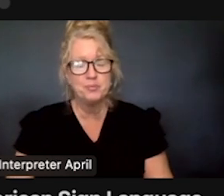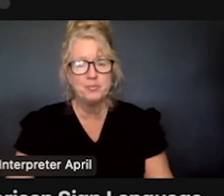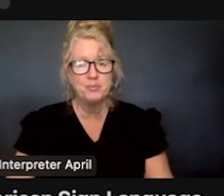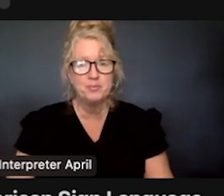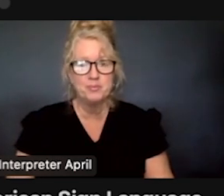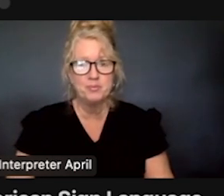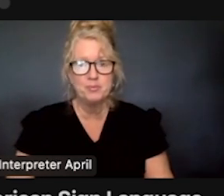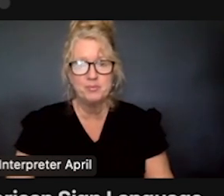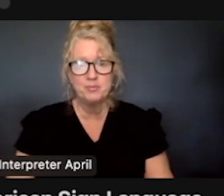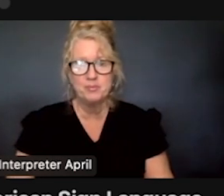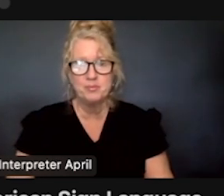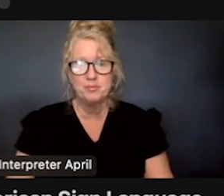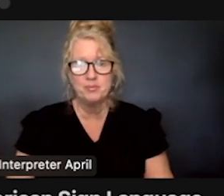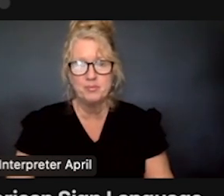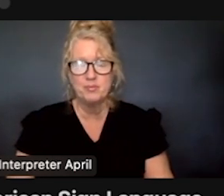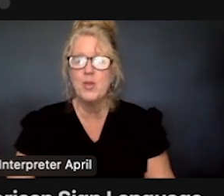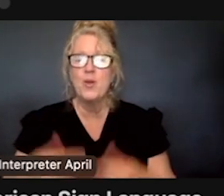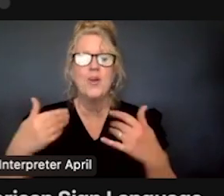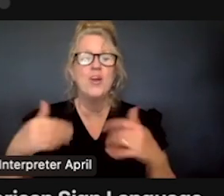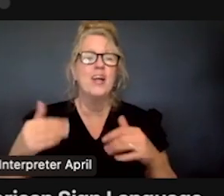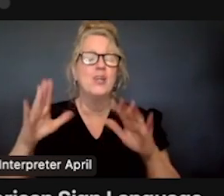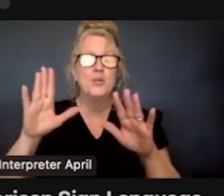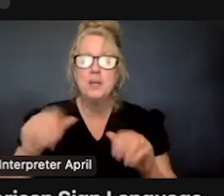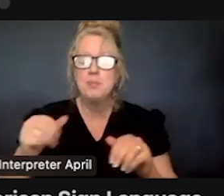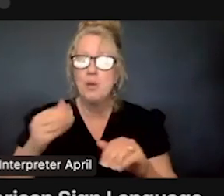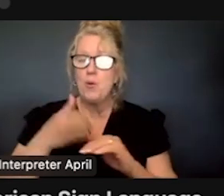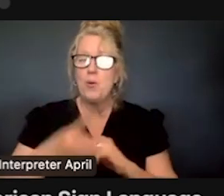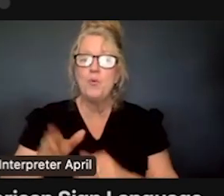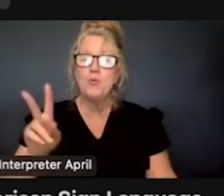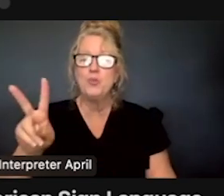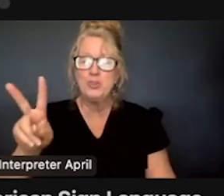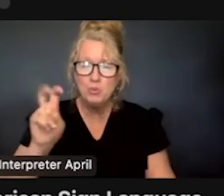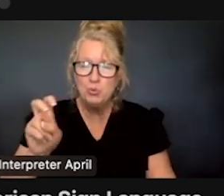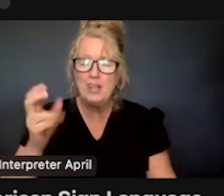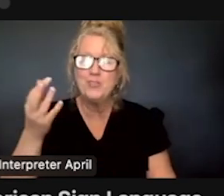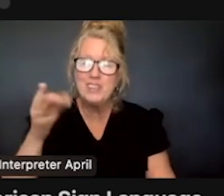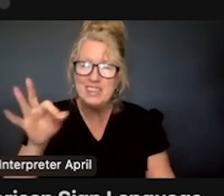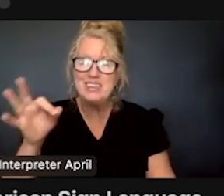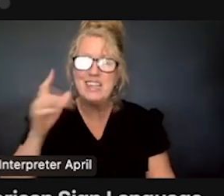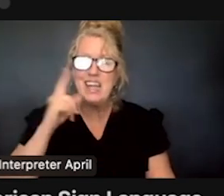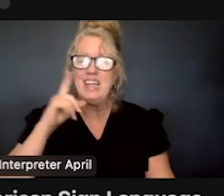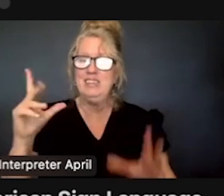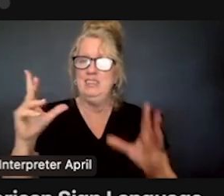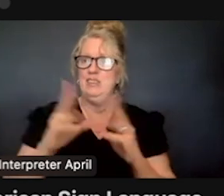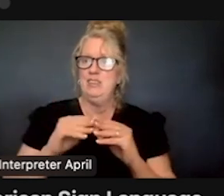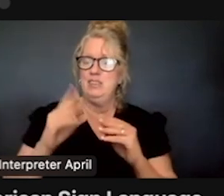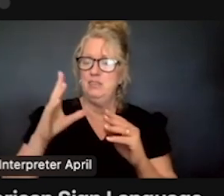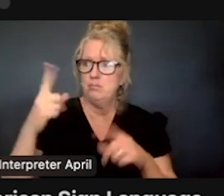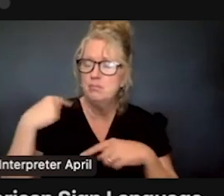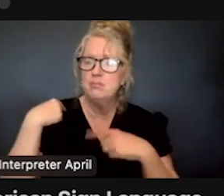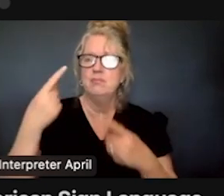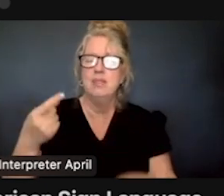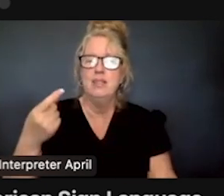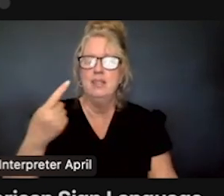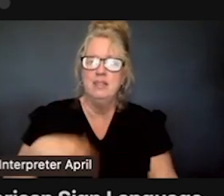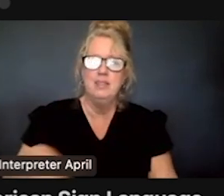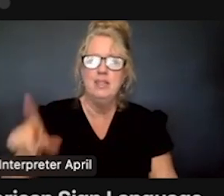And incredible. Over 219 episodes since 2020. There are